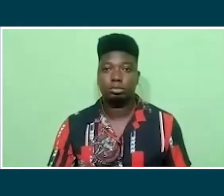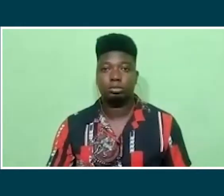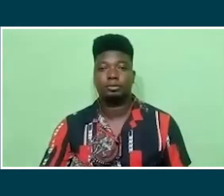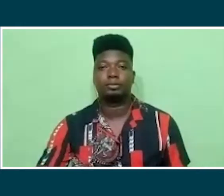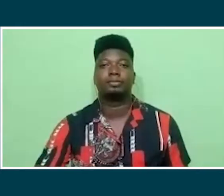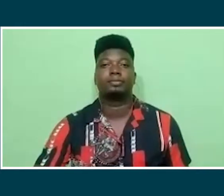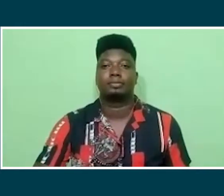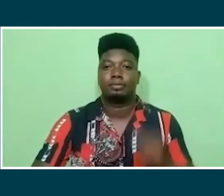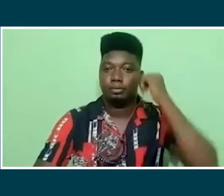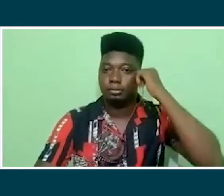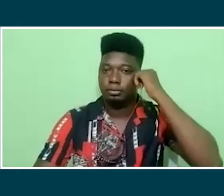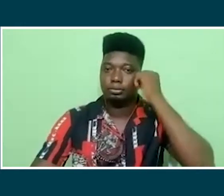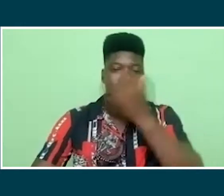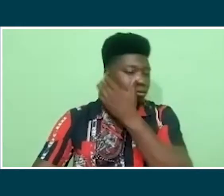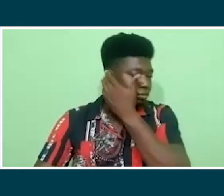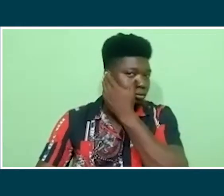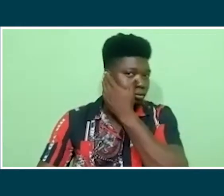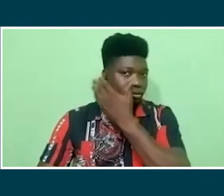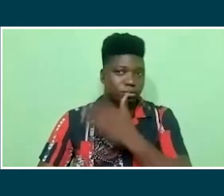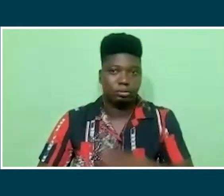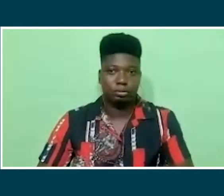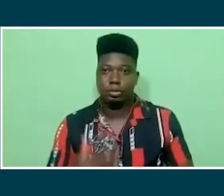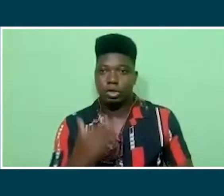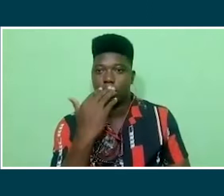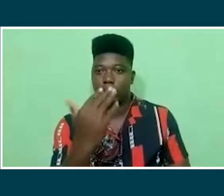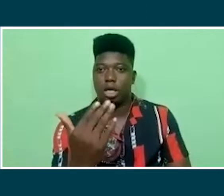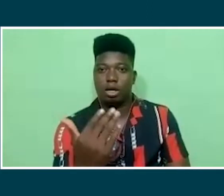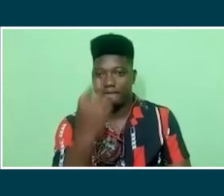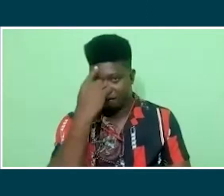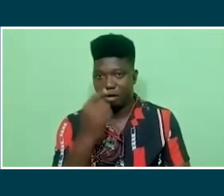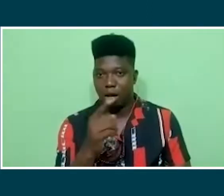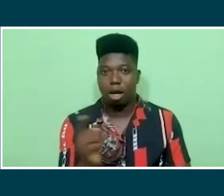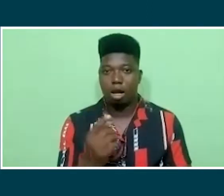Yeah, thanks. And thanks, Machinga, for those comments. I'm really noodling on those.